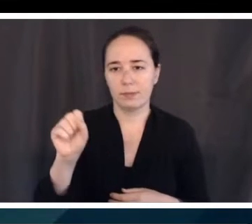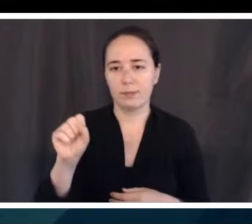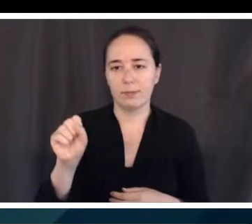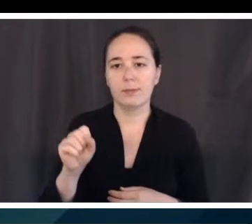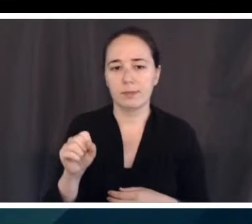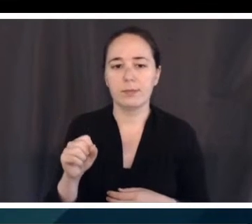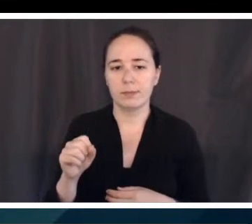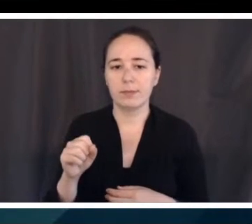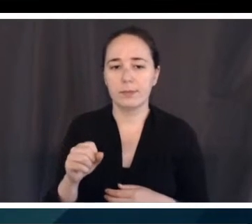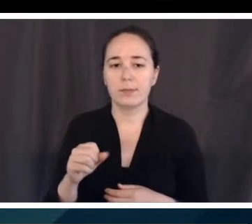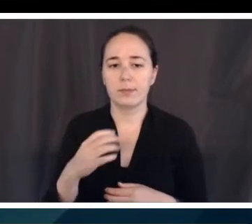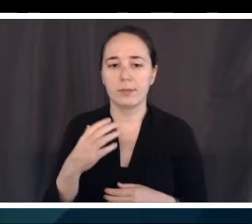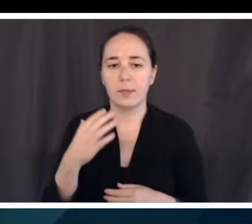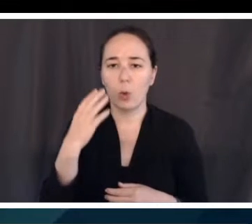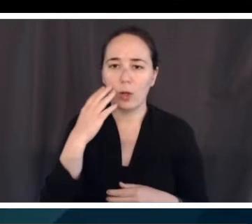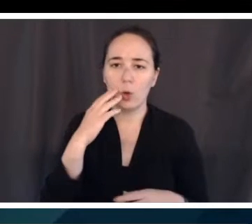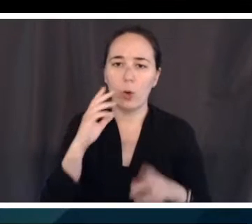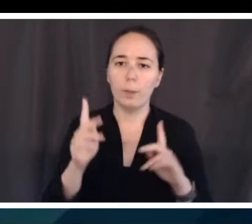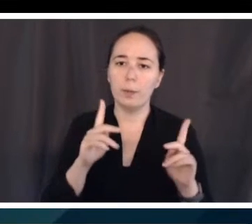as much,